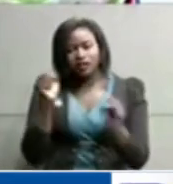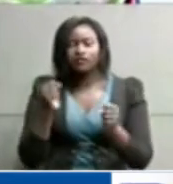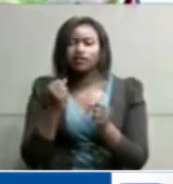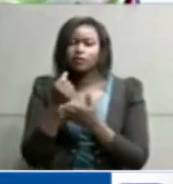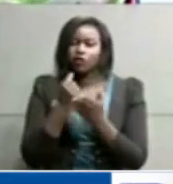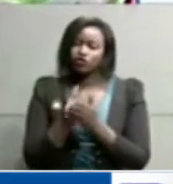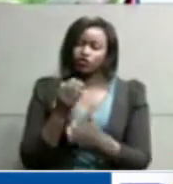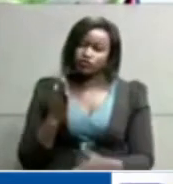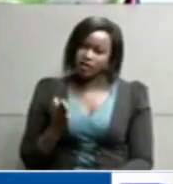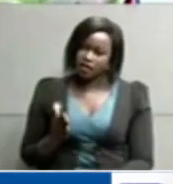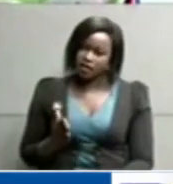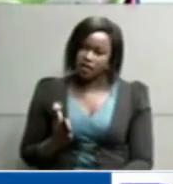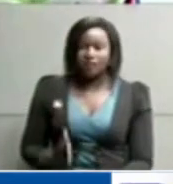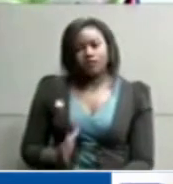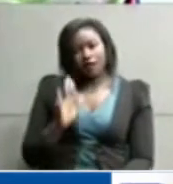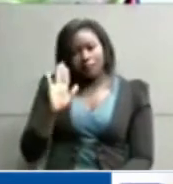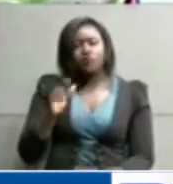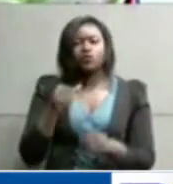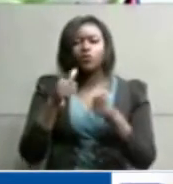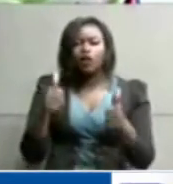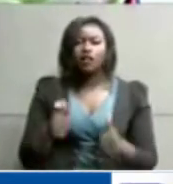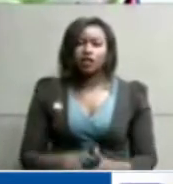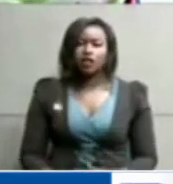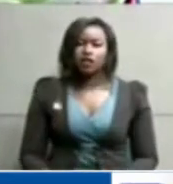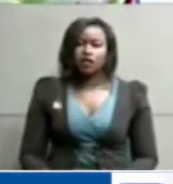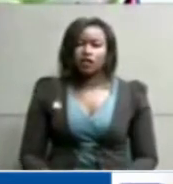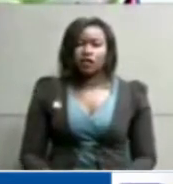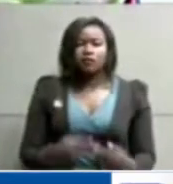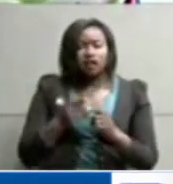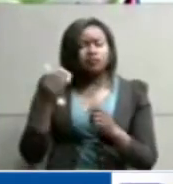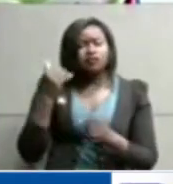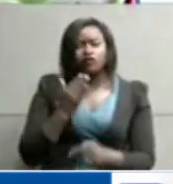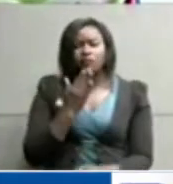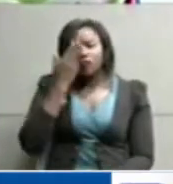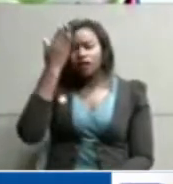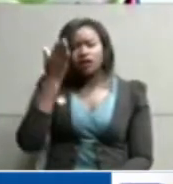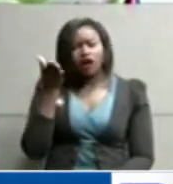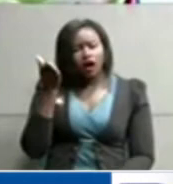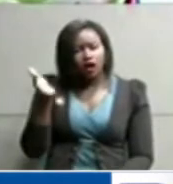Instead of staying in the royal kraal at Mbarara there, where many people died,